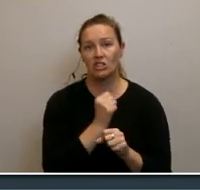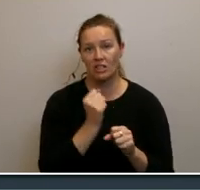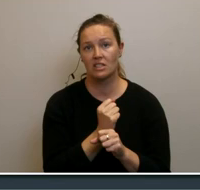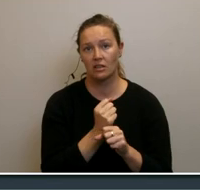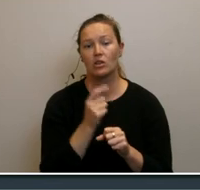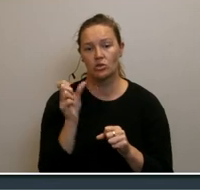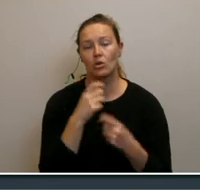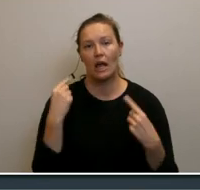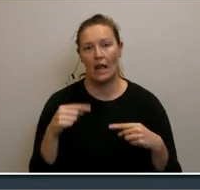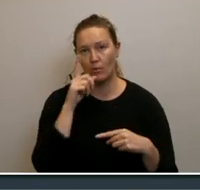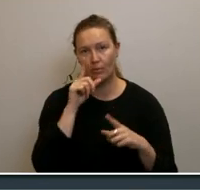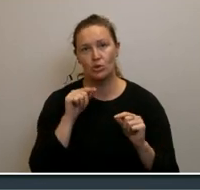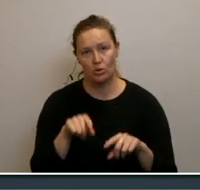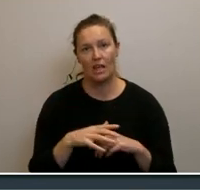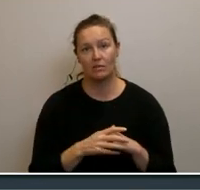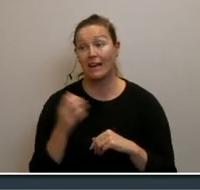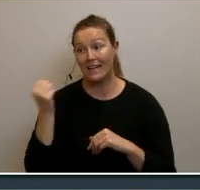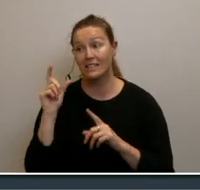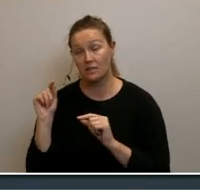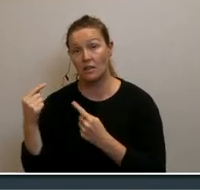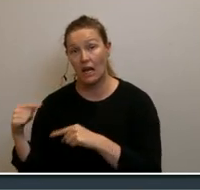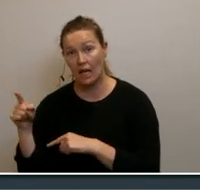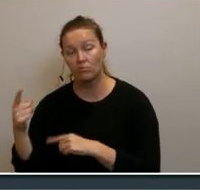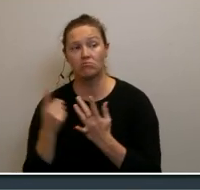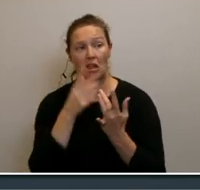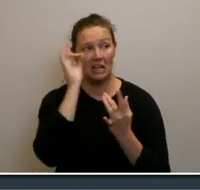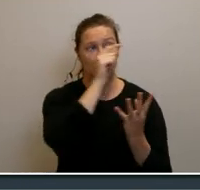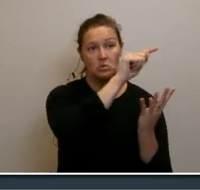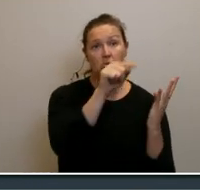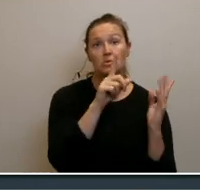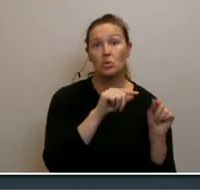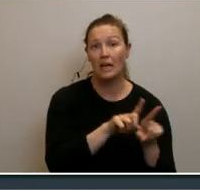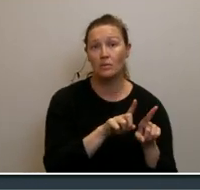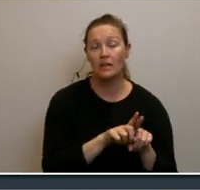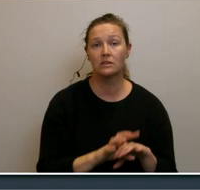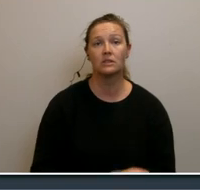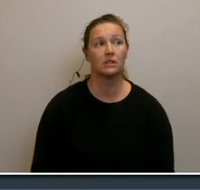permitted activity. Now, this is what Hastings do. This is what quite a few other councils do.